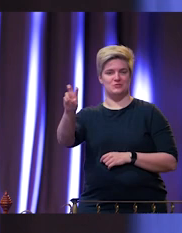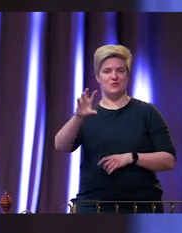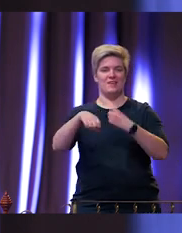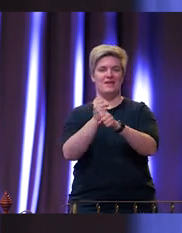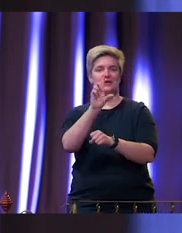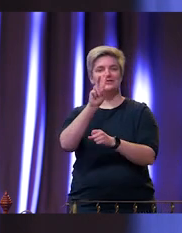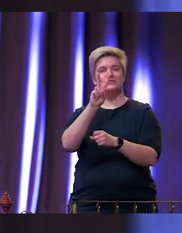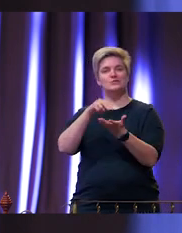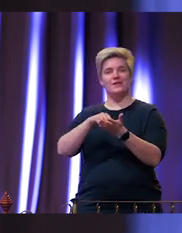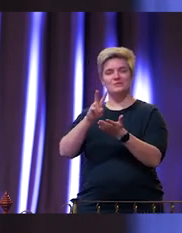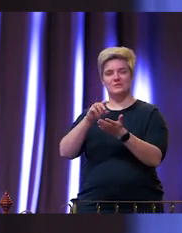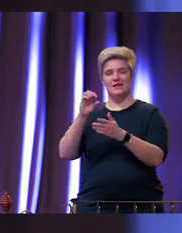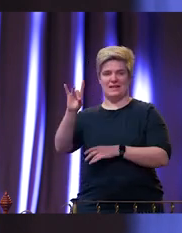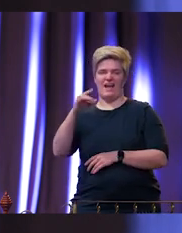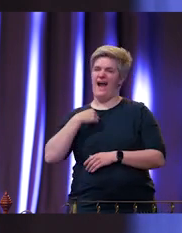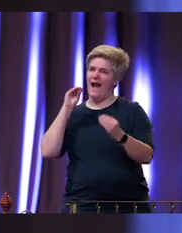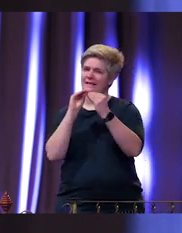2008, I Kissed a Girl era.